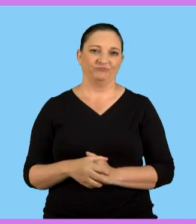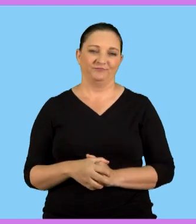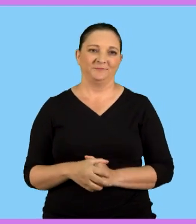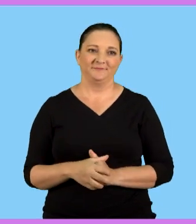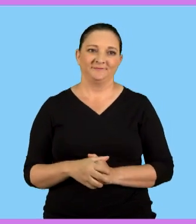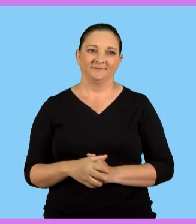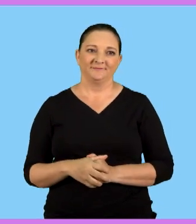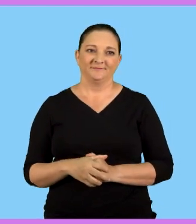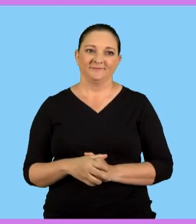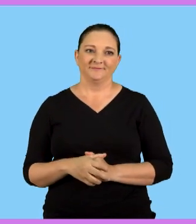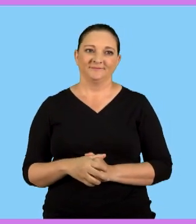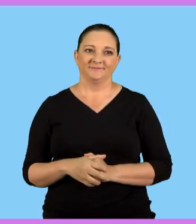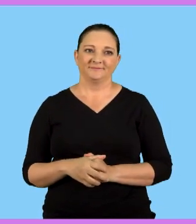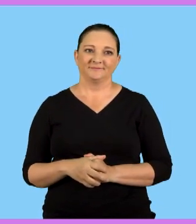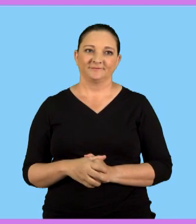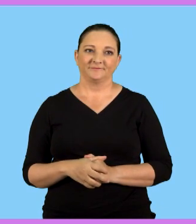Let's look at the next one.